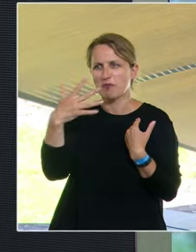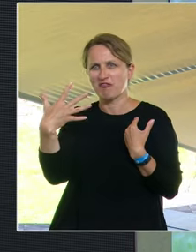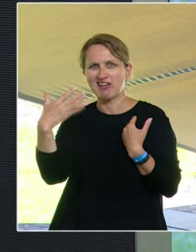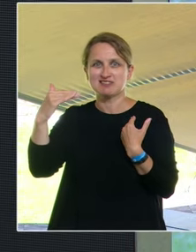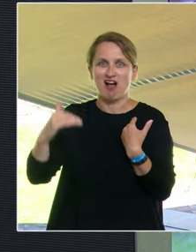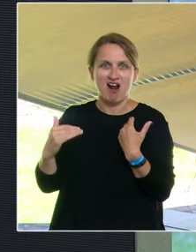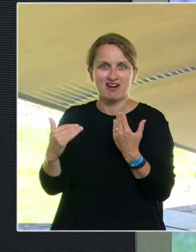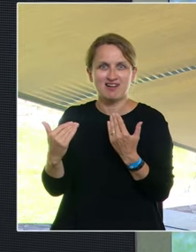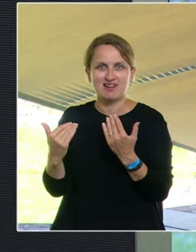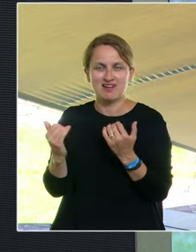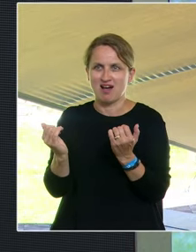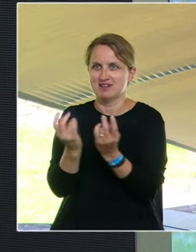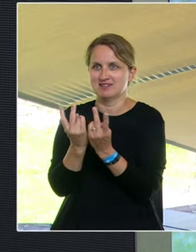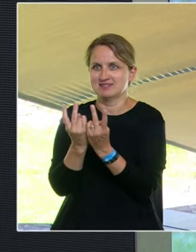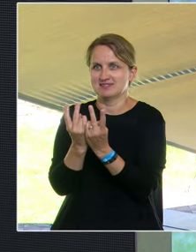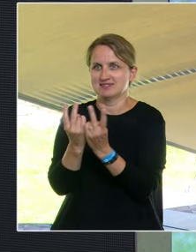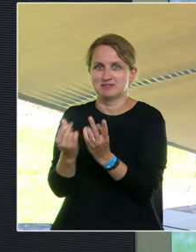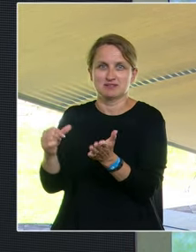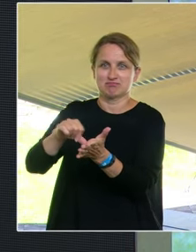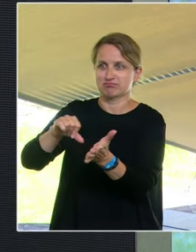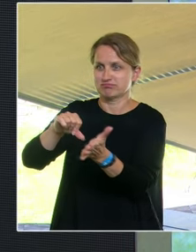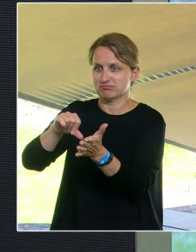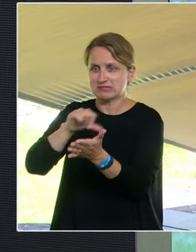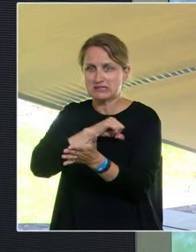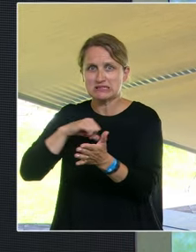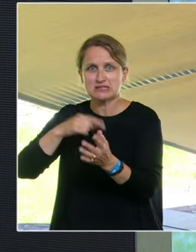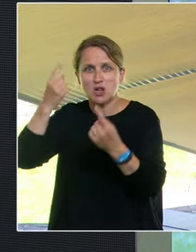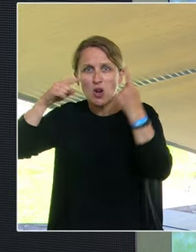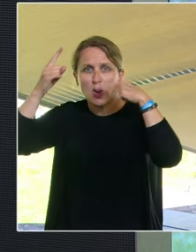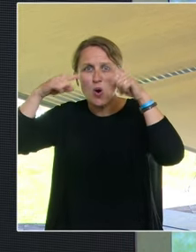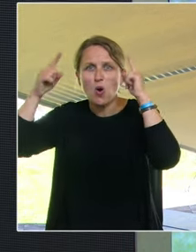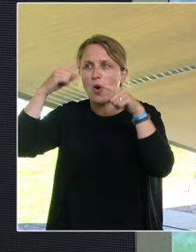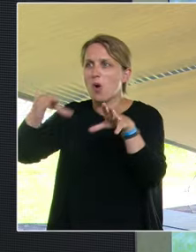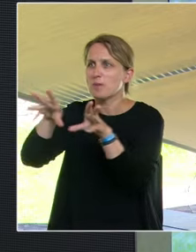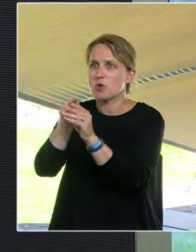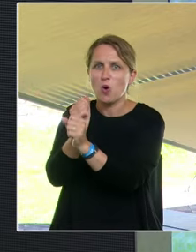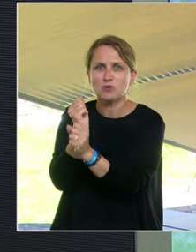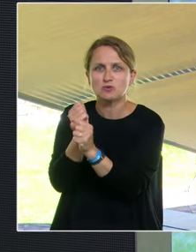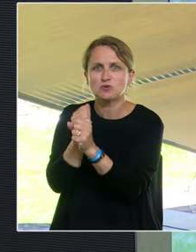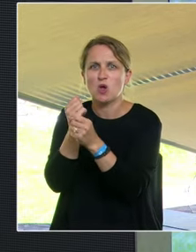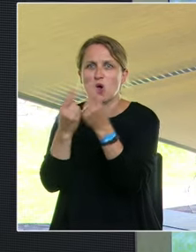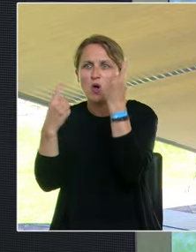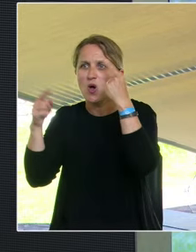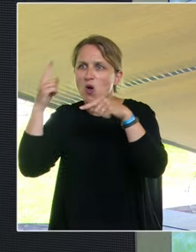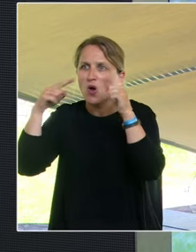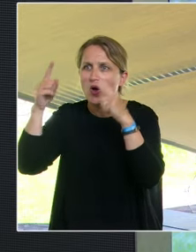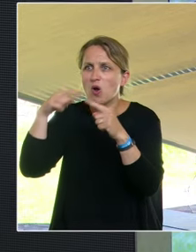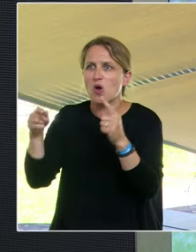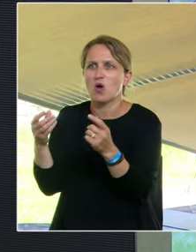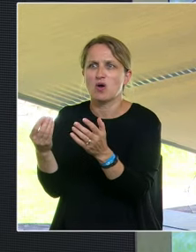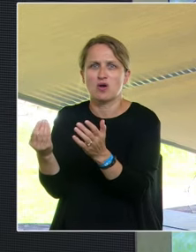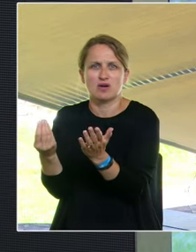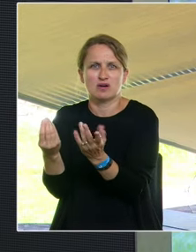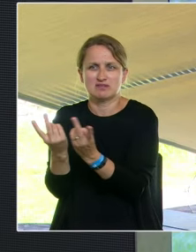Where it's a world about participatory creation, it's about collaboration, it's about, as you said, the different types of